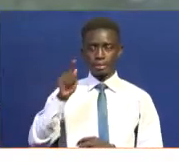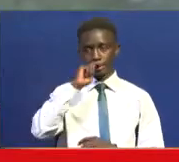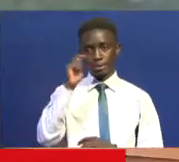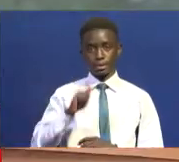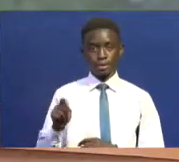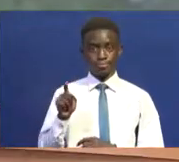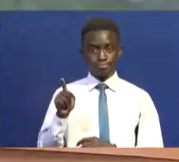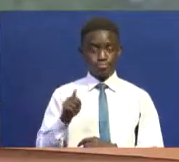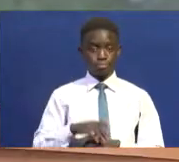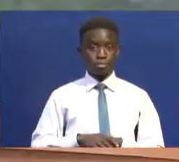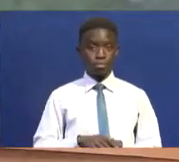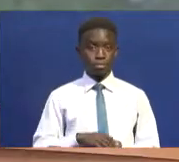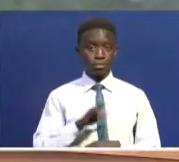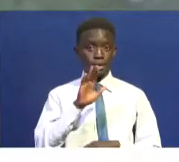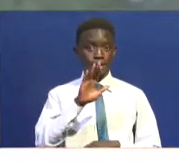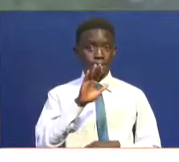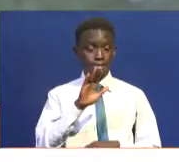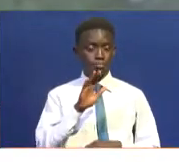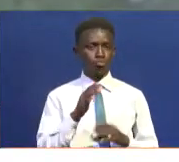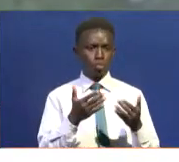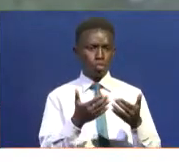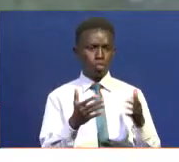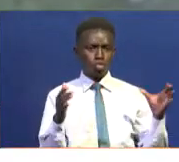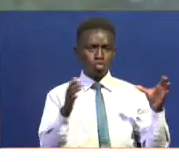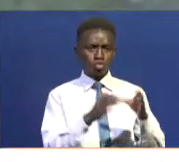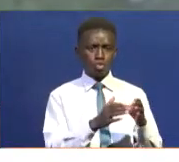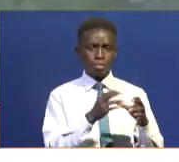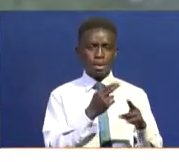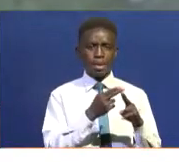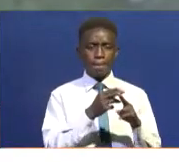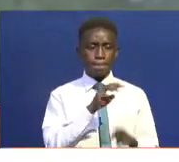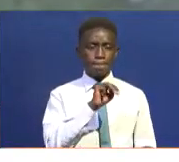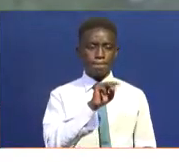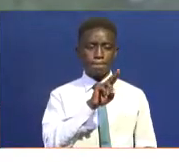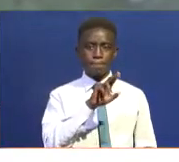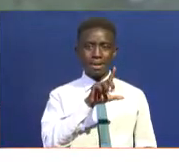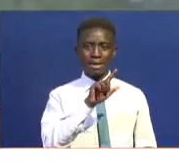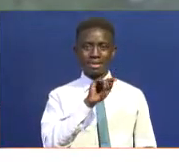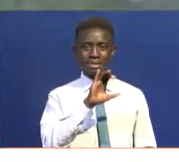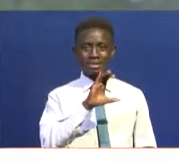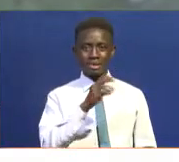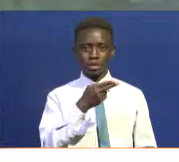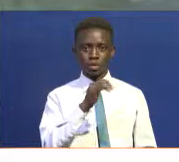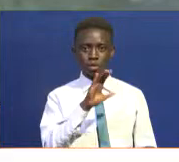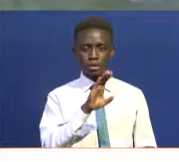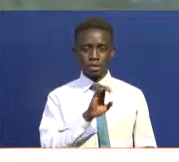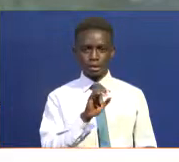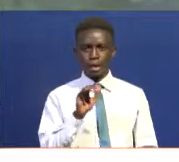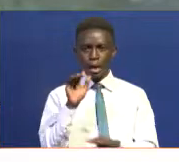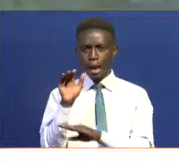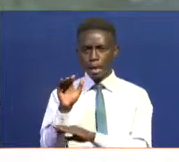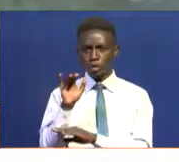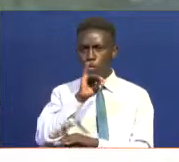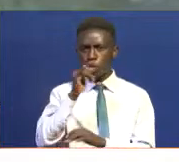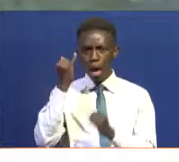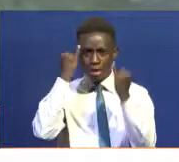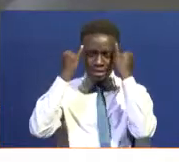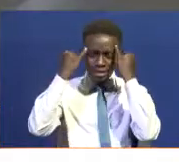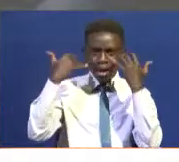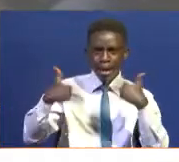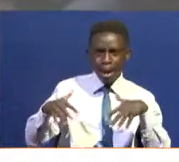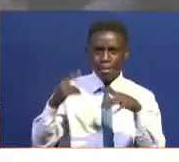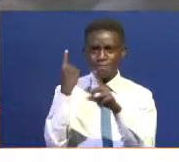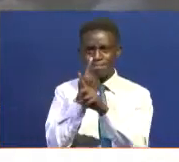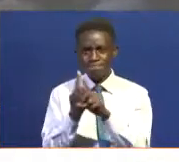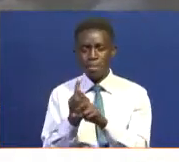Back home, MultiChoice Kenya is challenging content creators to partner with the payTV service provider to tell local